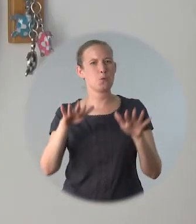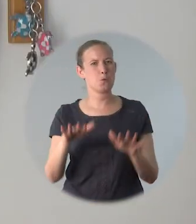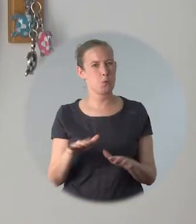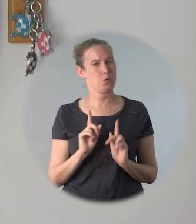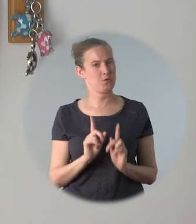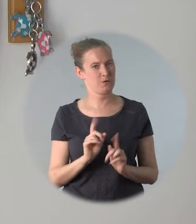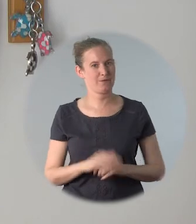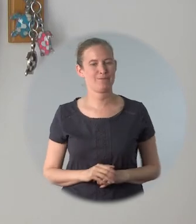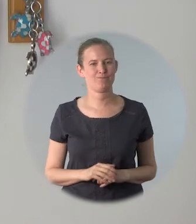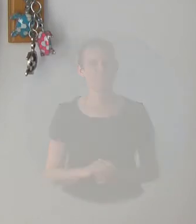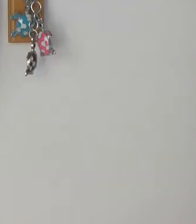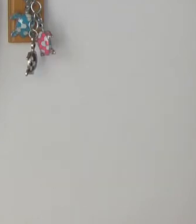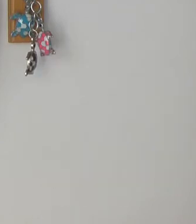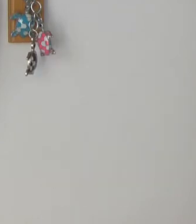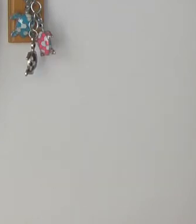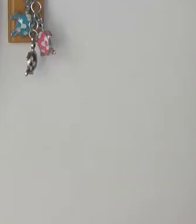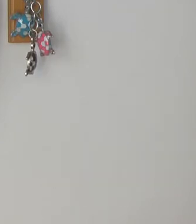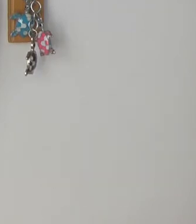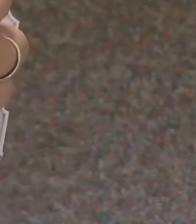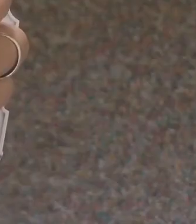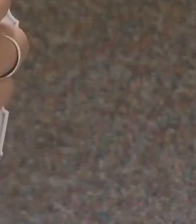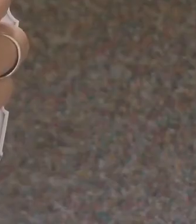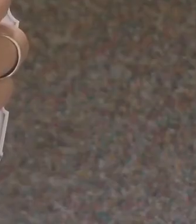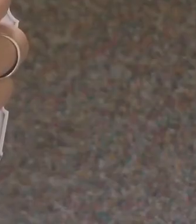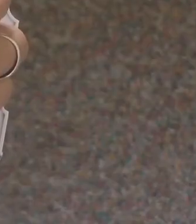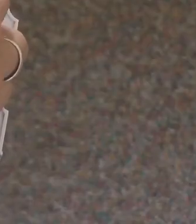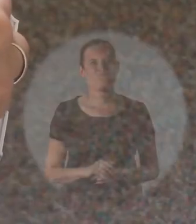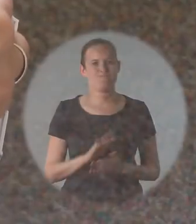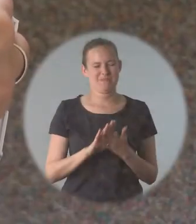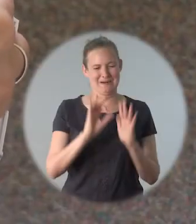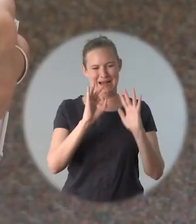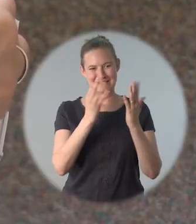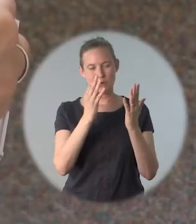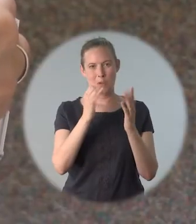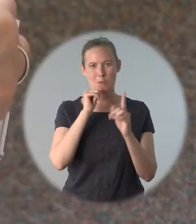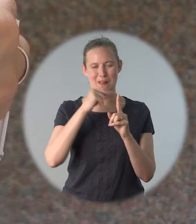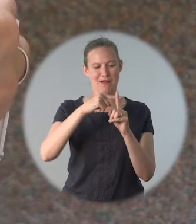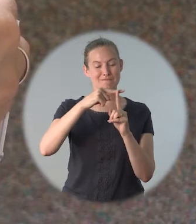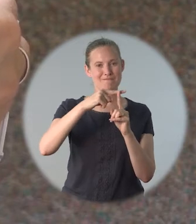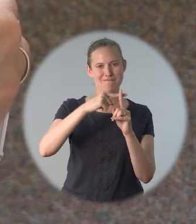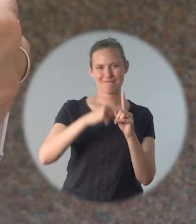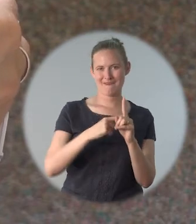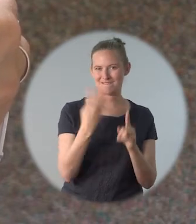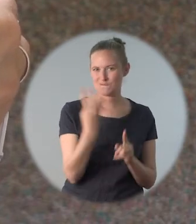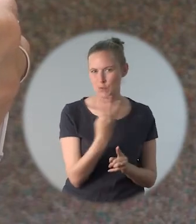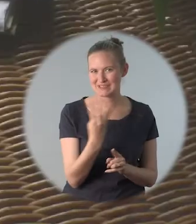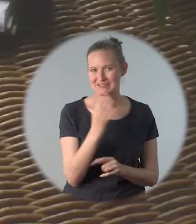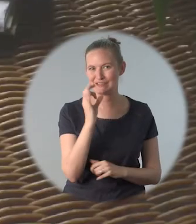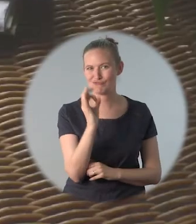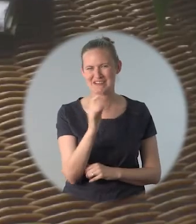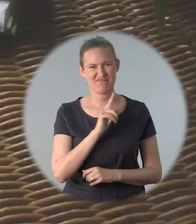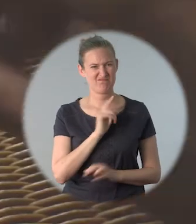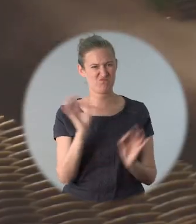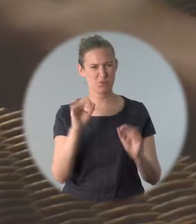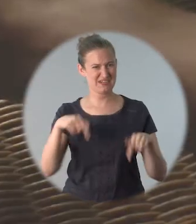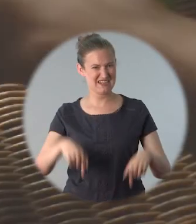takes about half an hour to cool down this is okay. So at eight o'clock the thermostat goes down to 14 degrees. No